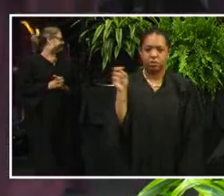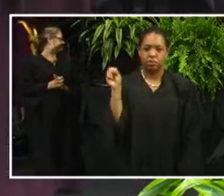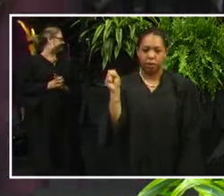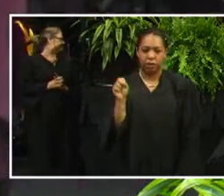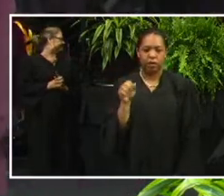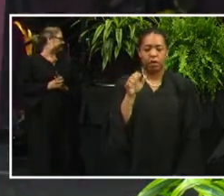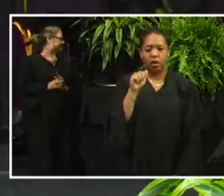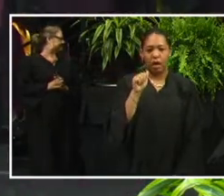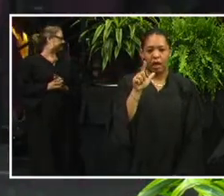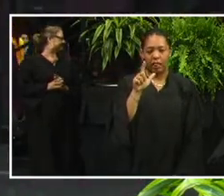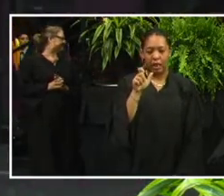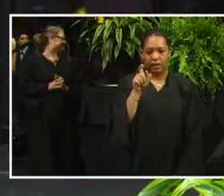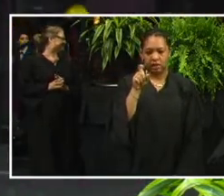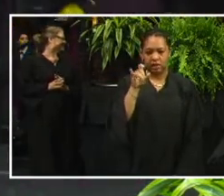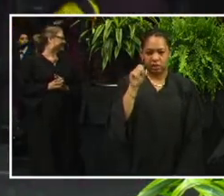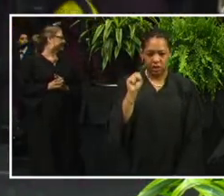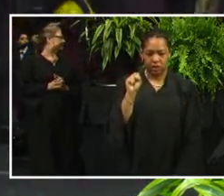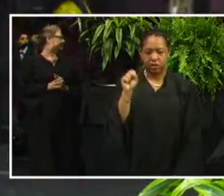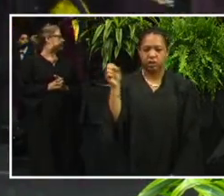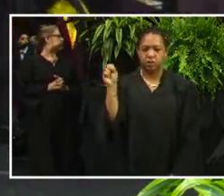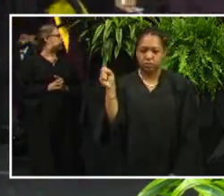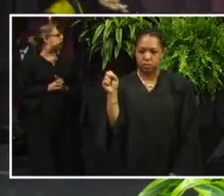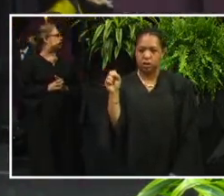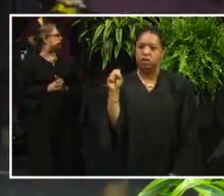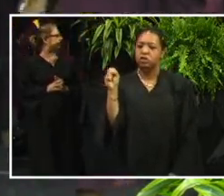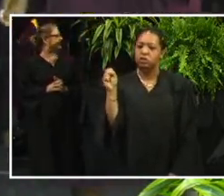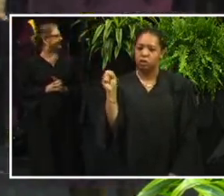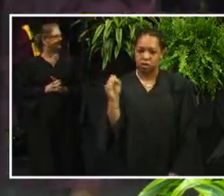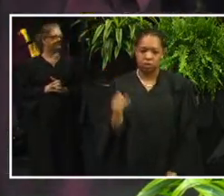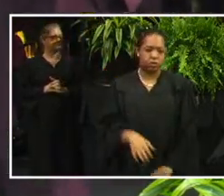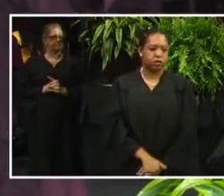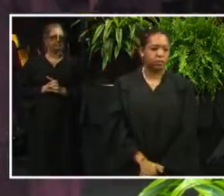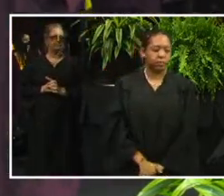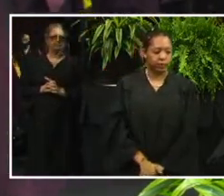Alexis Fatima Salon Monet Sparks.